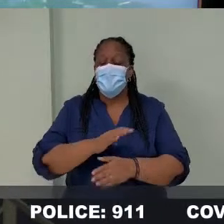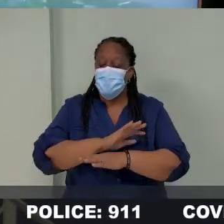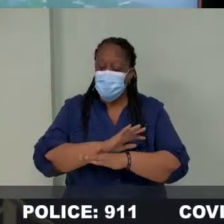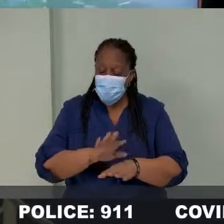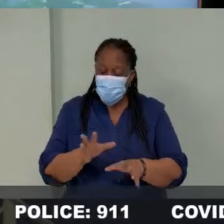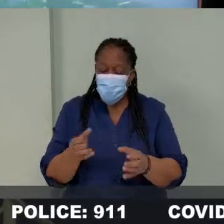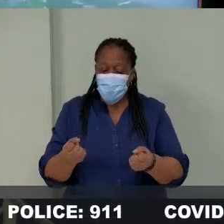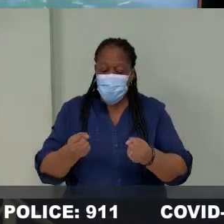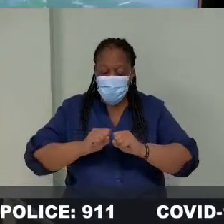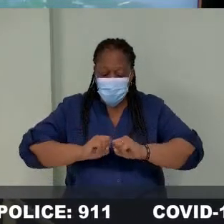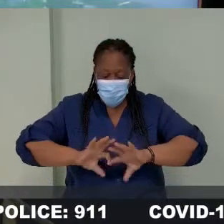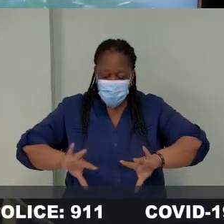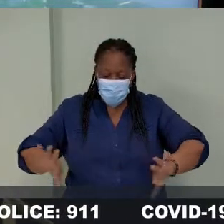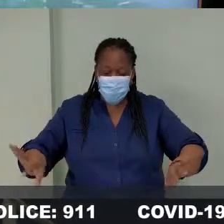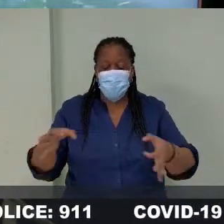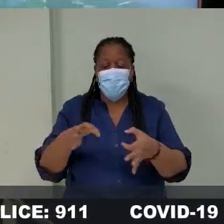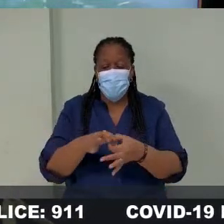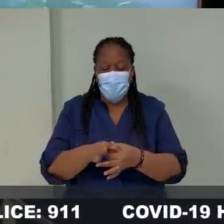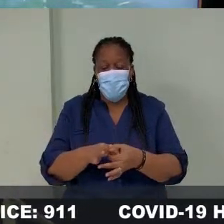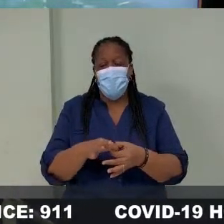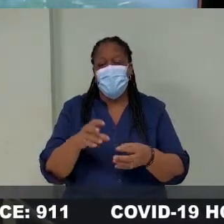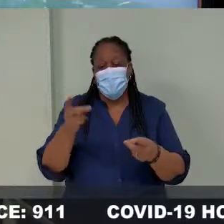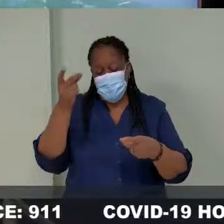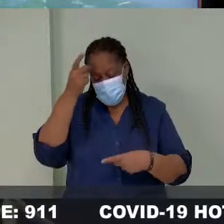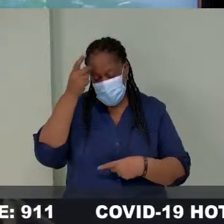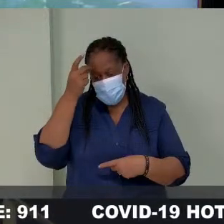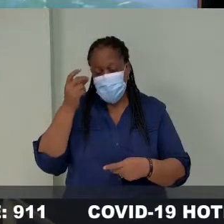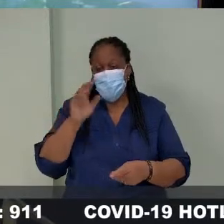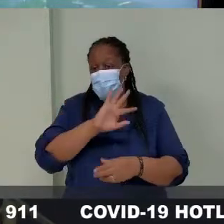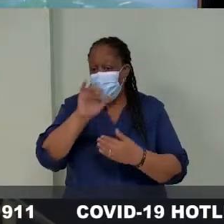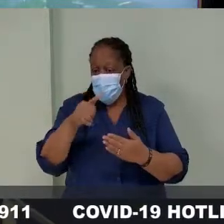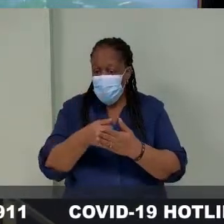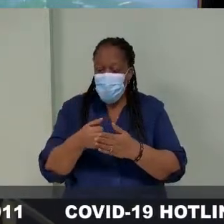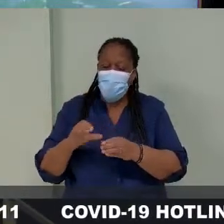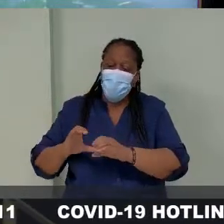virus, and so we urge your full cooperation. Thank you.